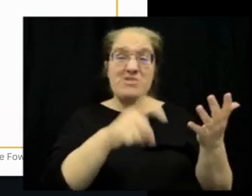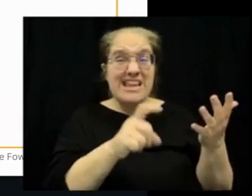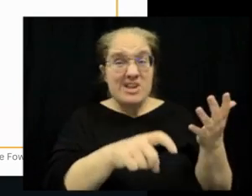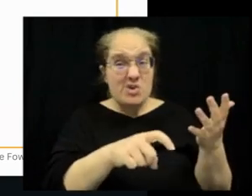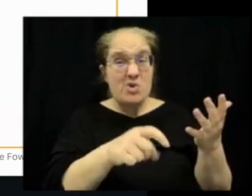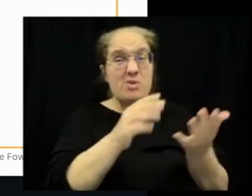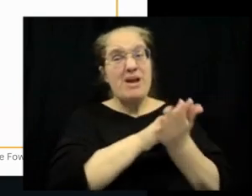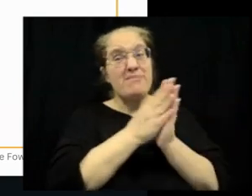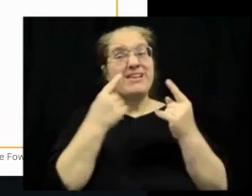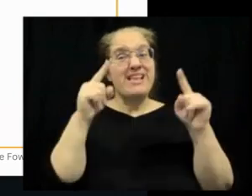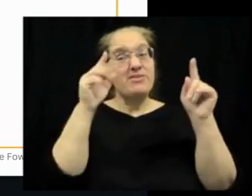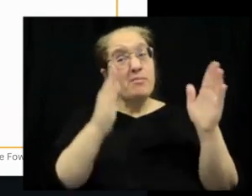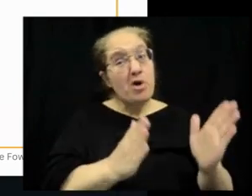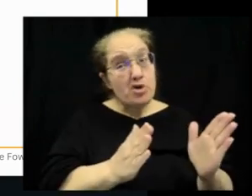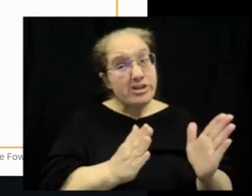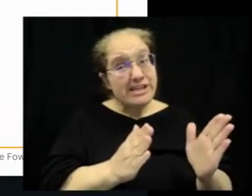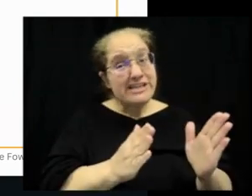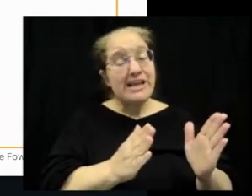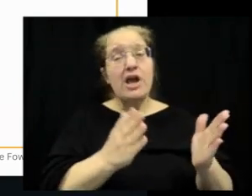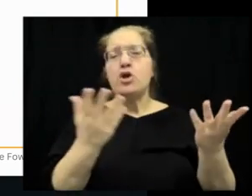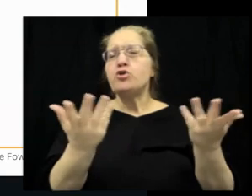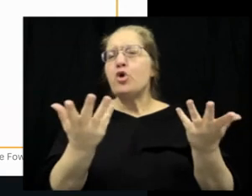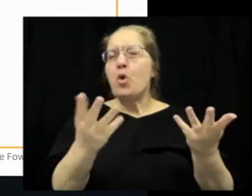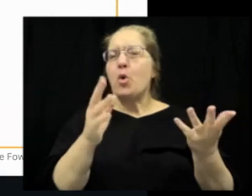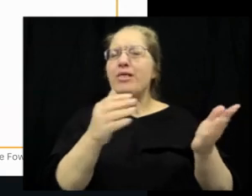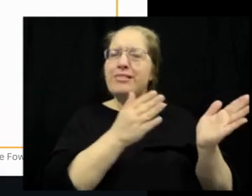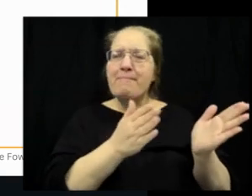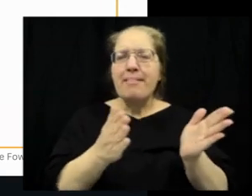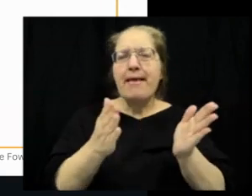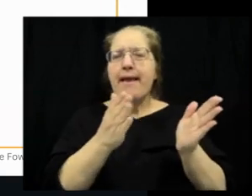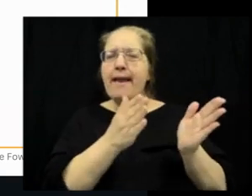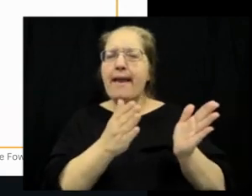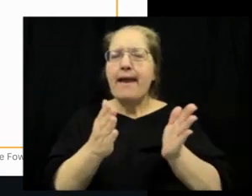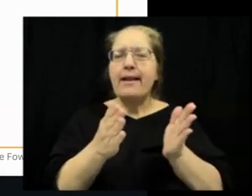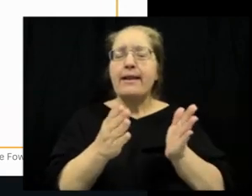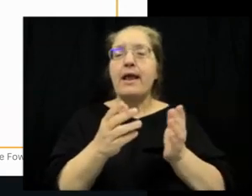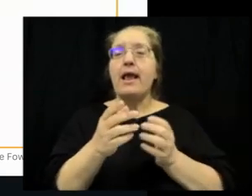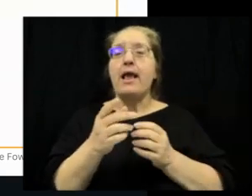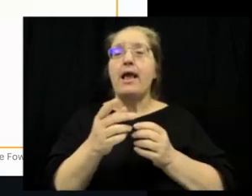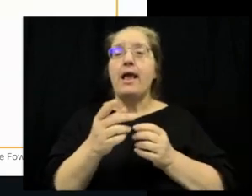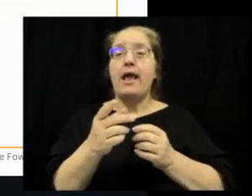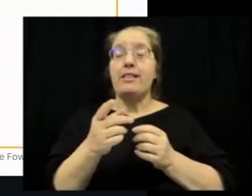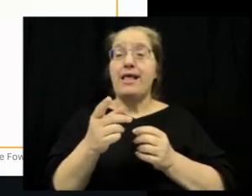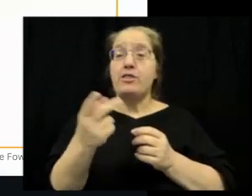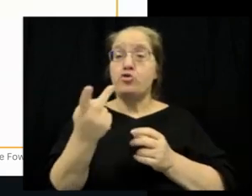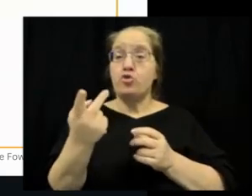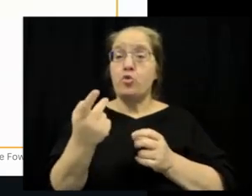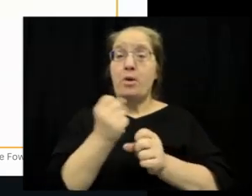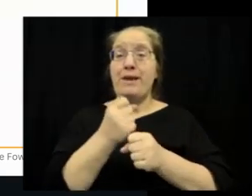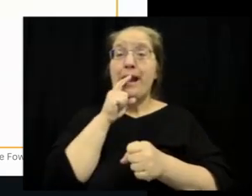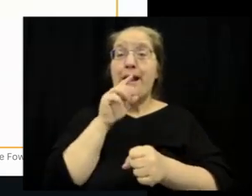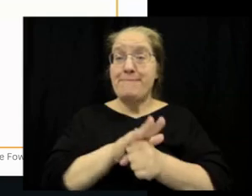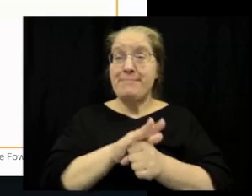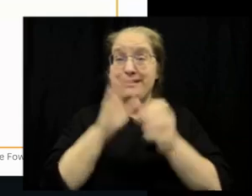life. So what's the planning part? And then you're going to make a commitment to what you can do and follow through.